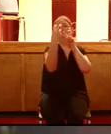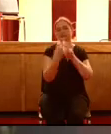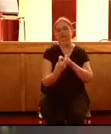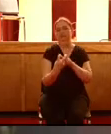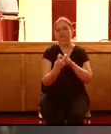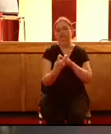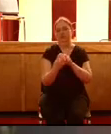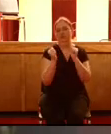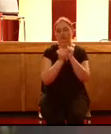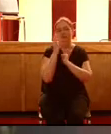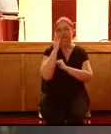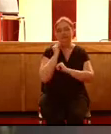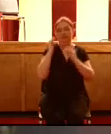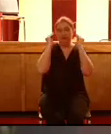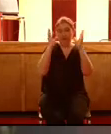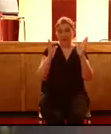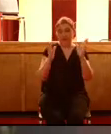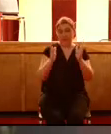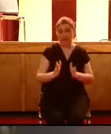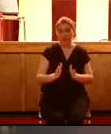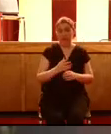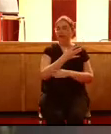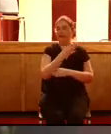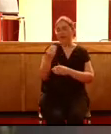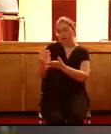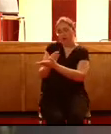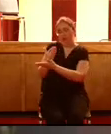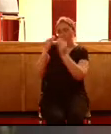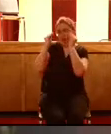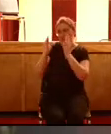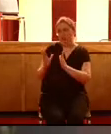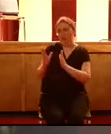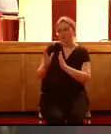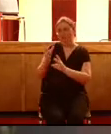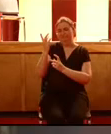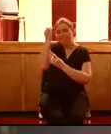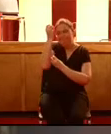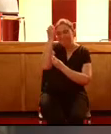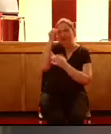also the new teachers and figure out how to get things better.